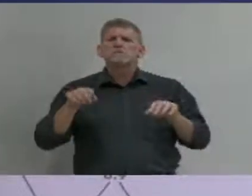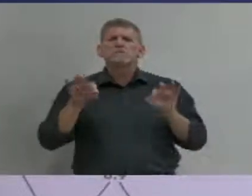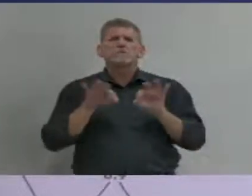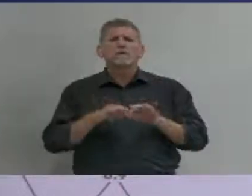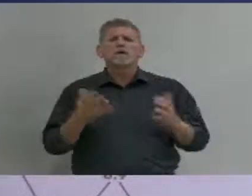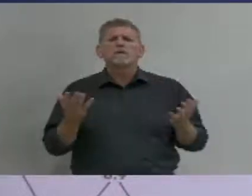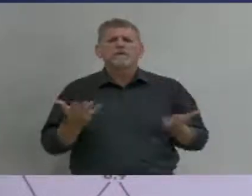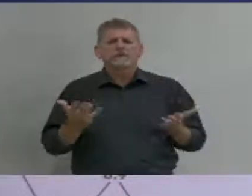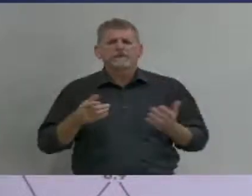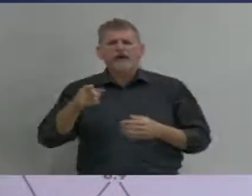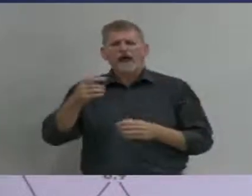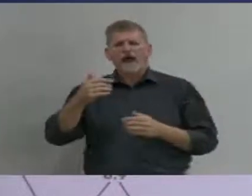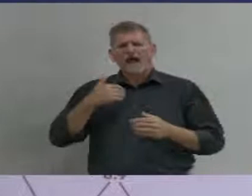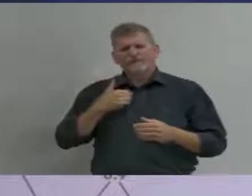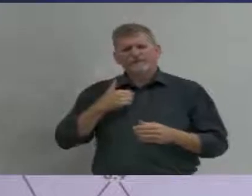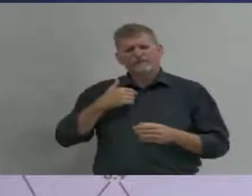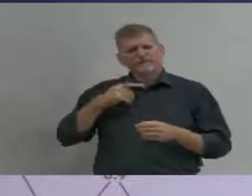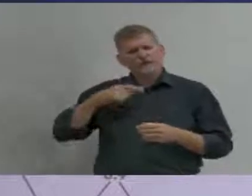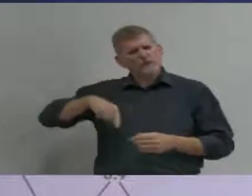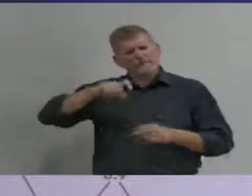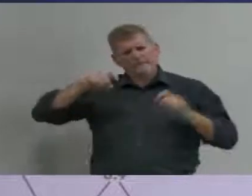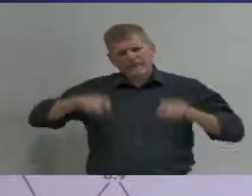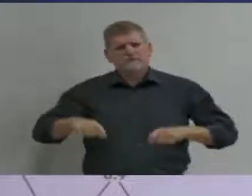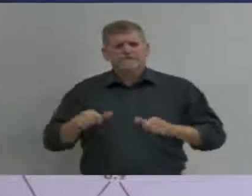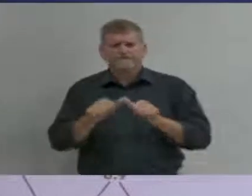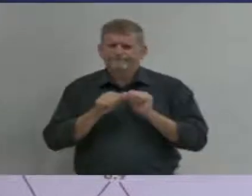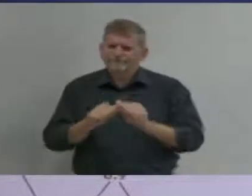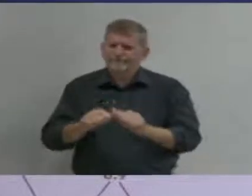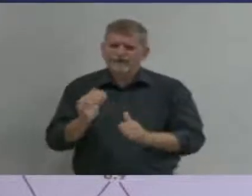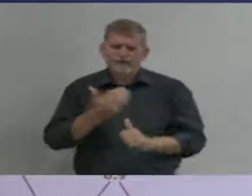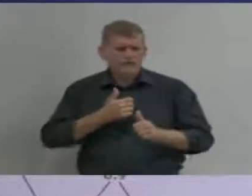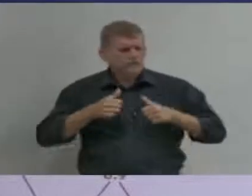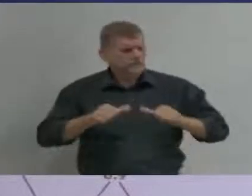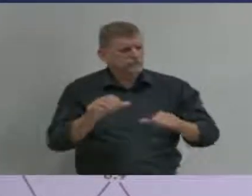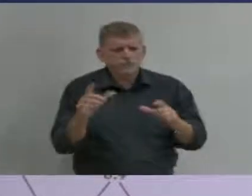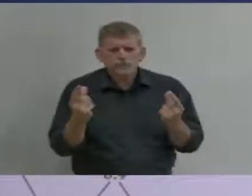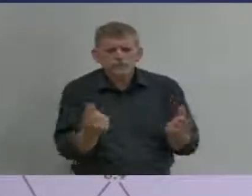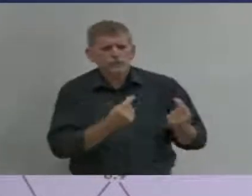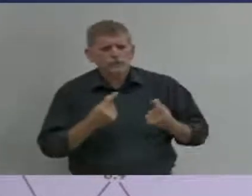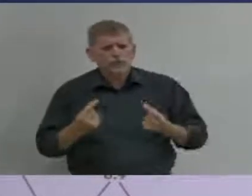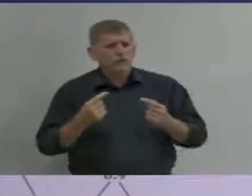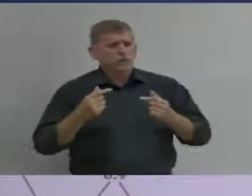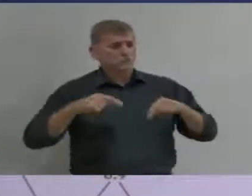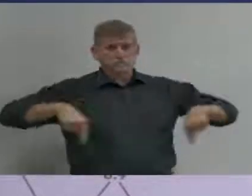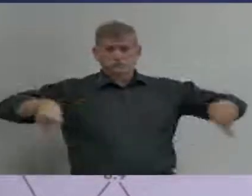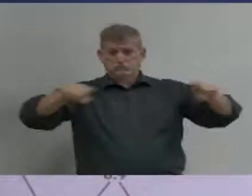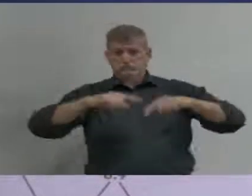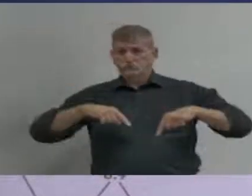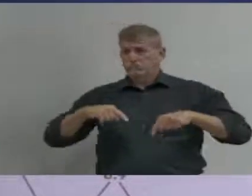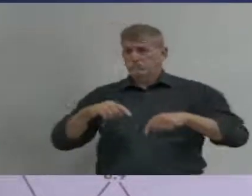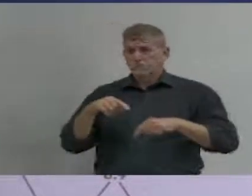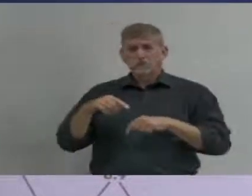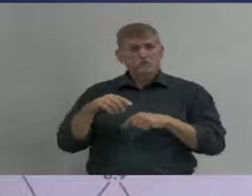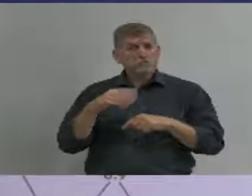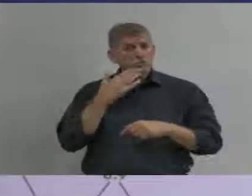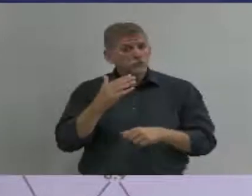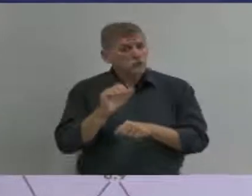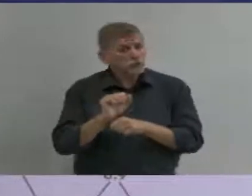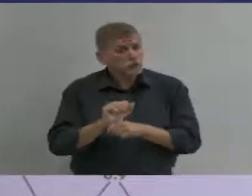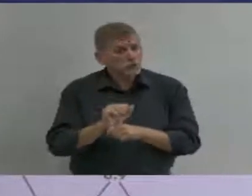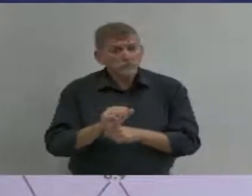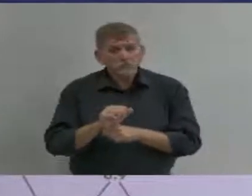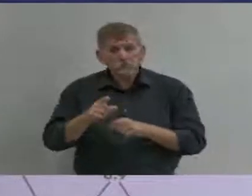course, that we continue with all of the good work that everybody in the community has done in terms of social distancing, wearing